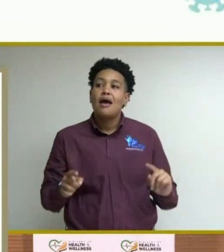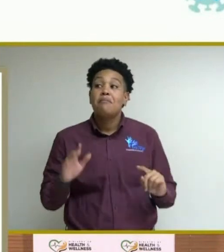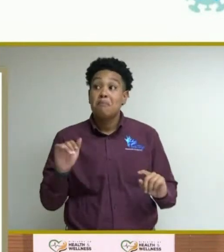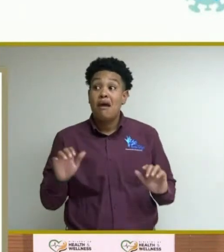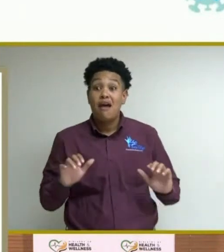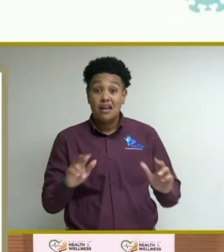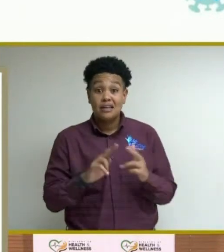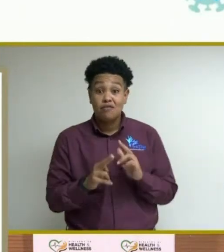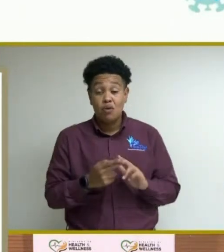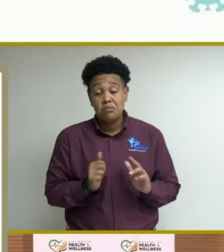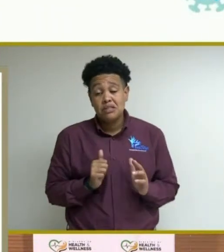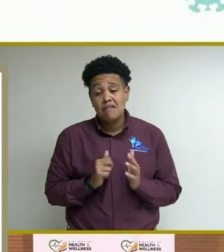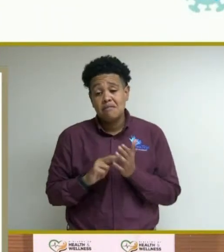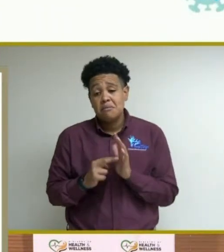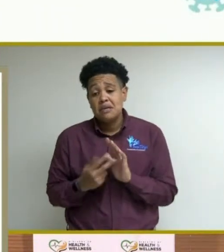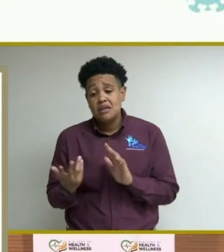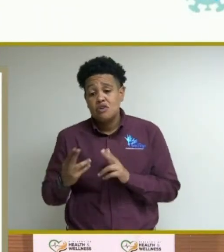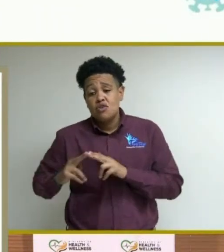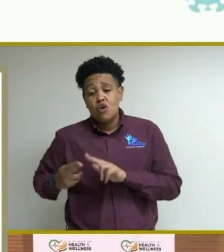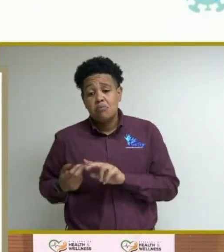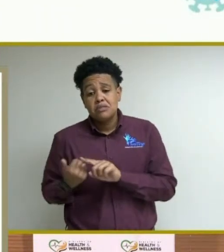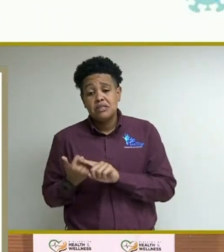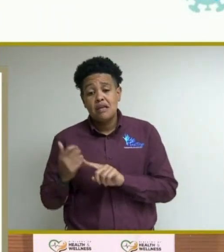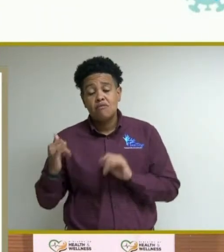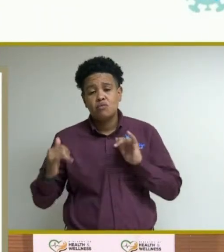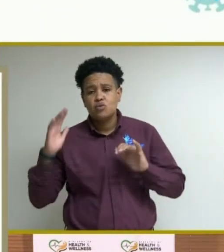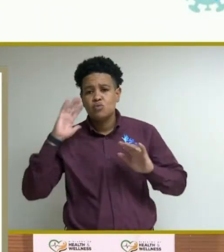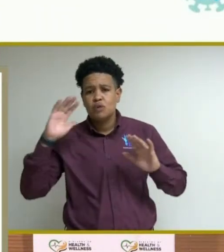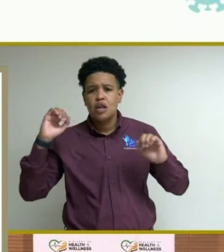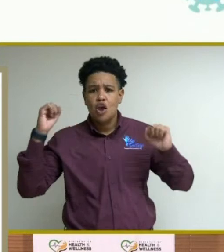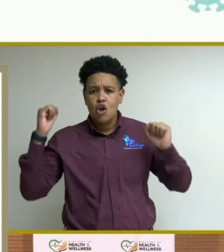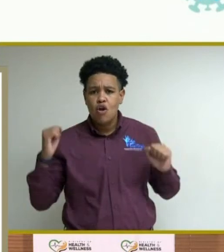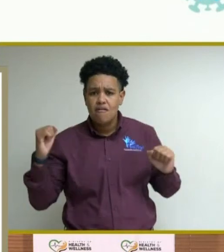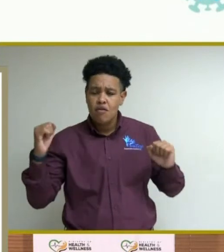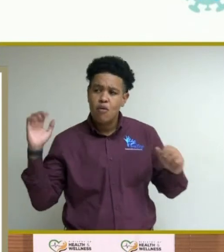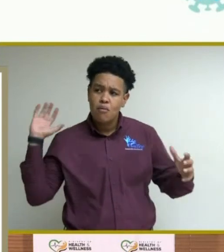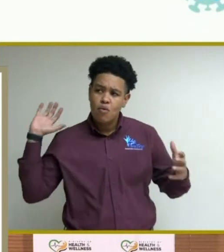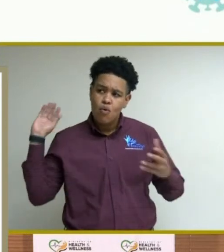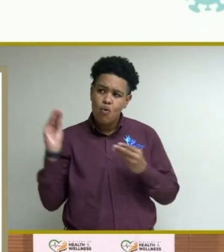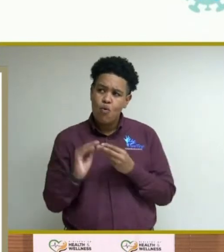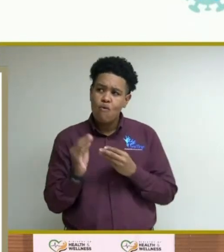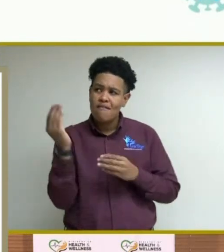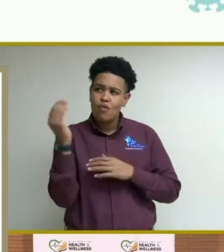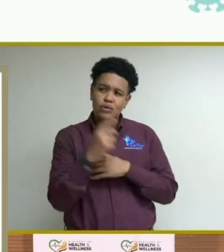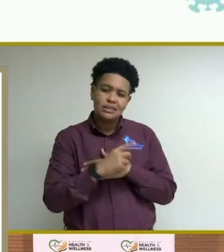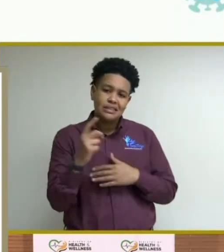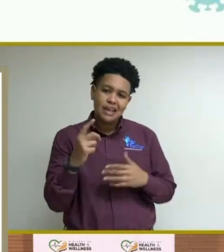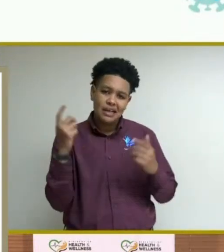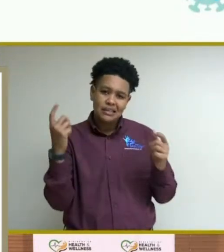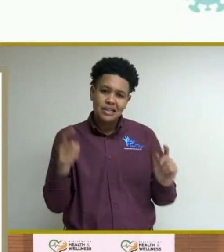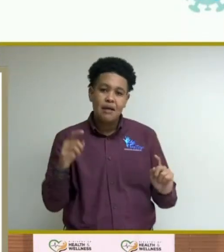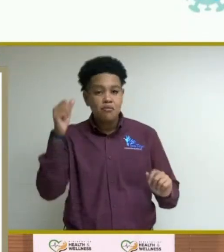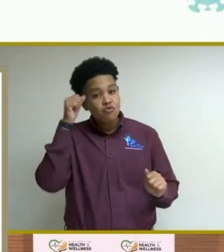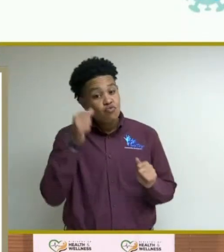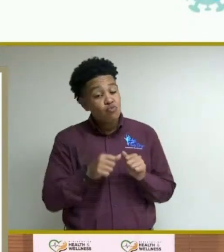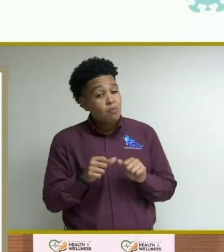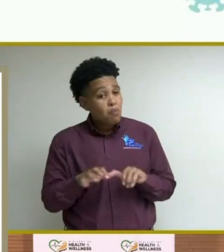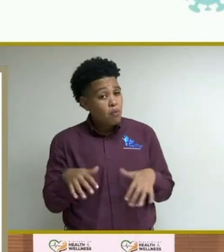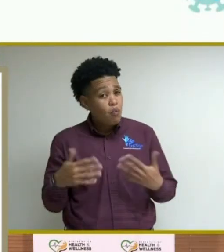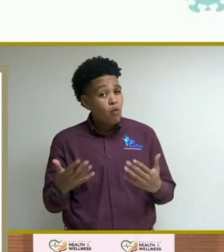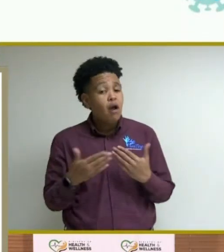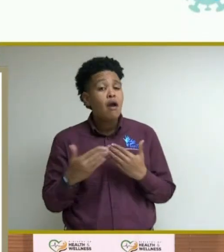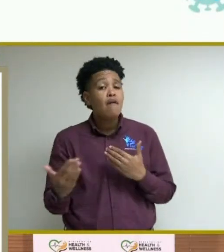active cases, I mean that cases that would have been confirmed over the last 14 days. Remembering that